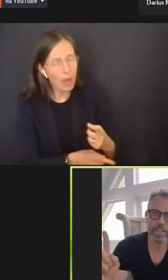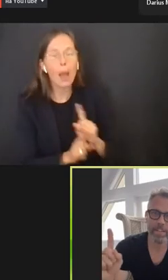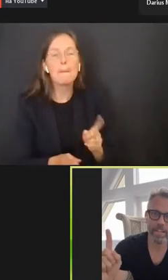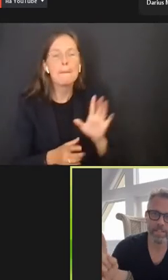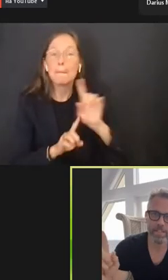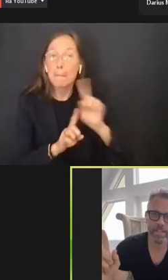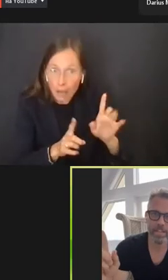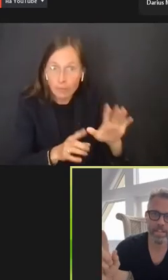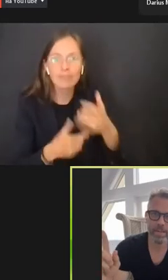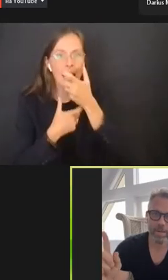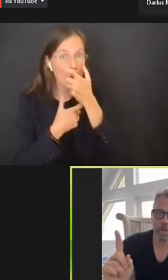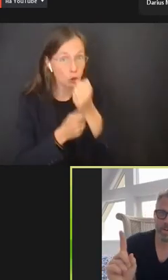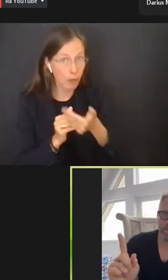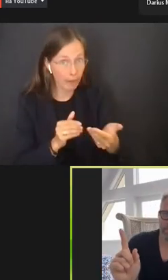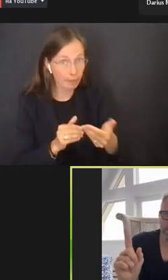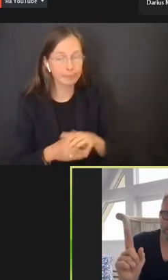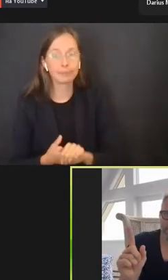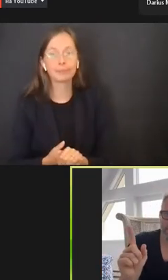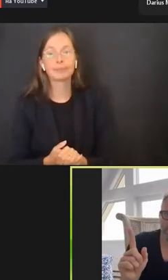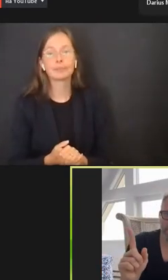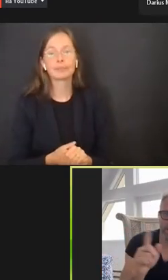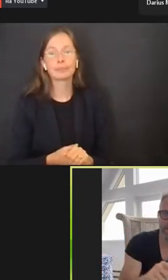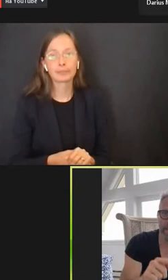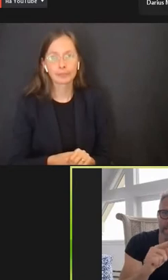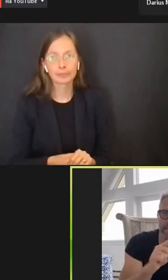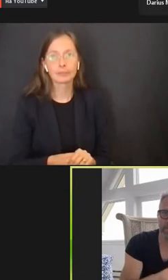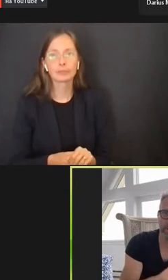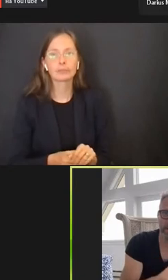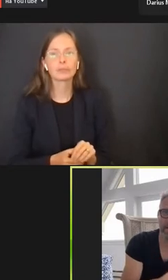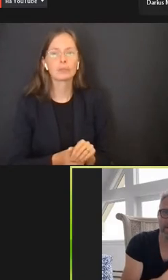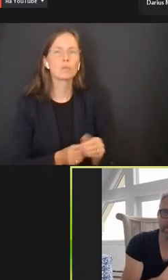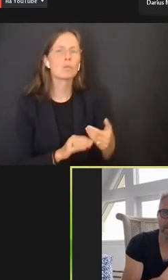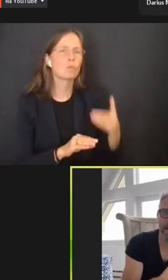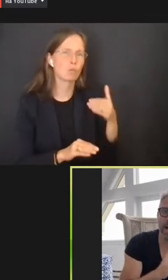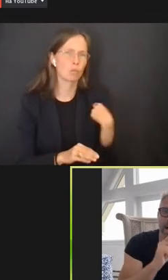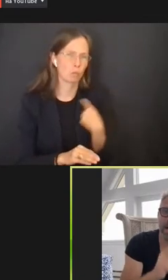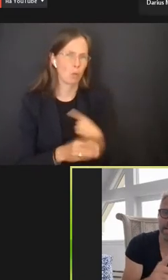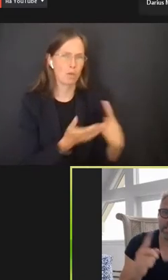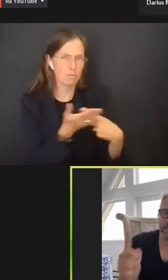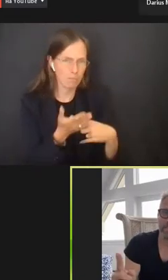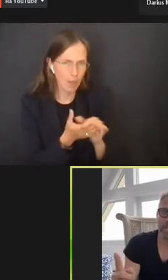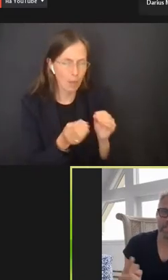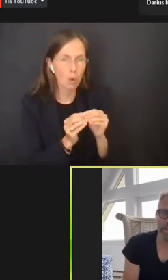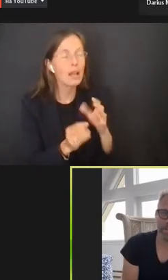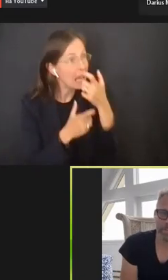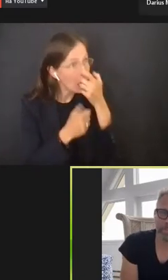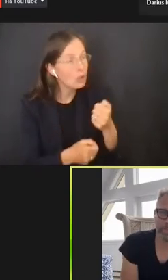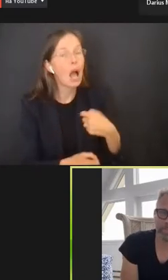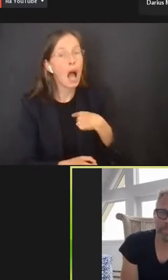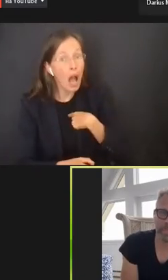interesting thing is, before we comment on that, the interesting thing is, I ended up making a